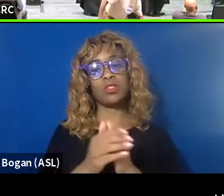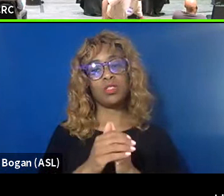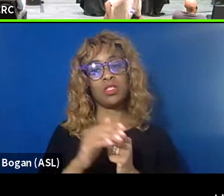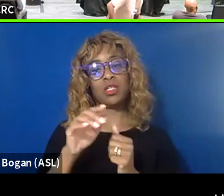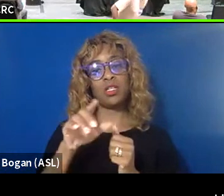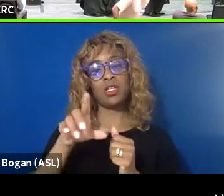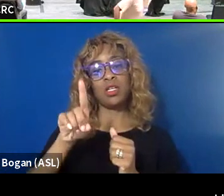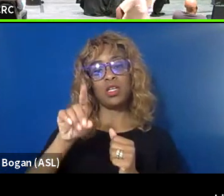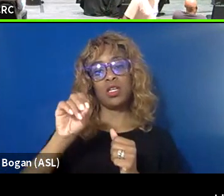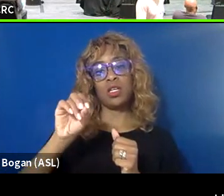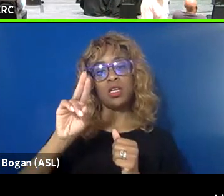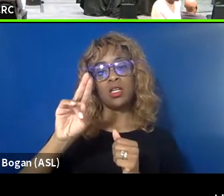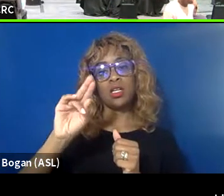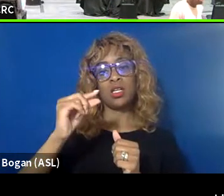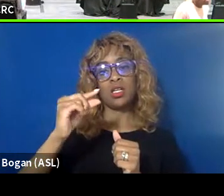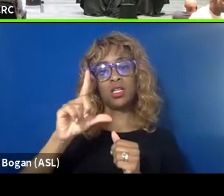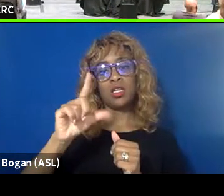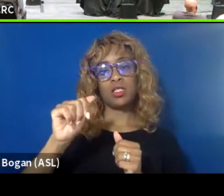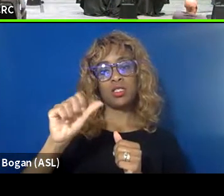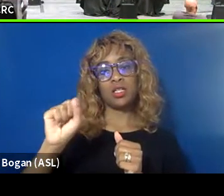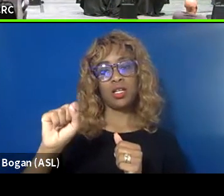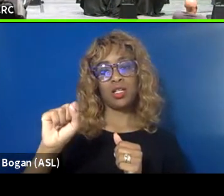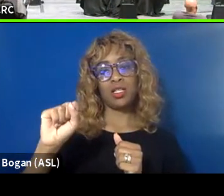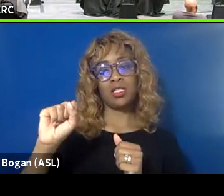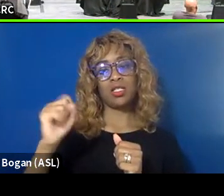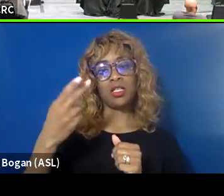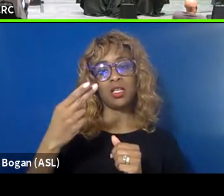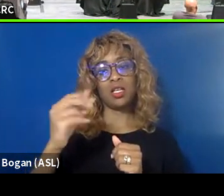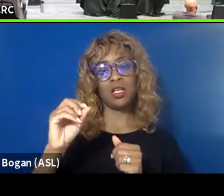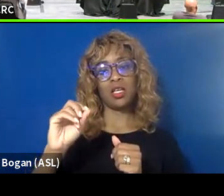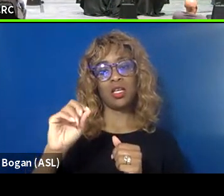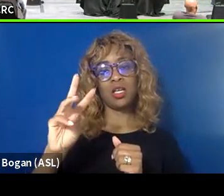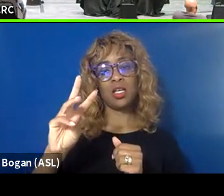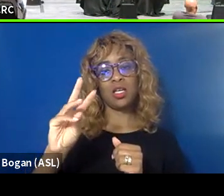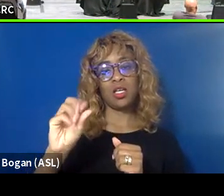Douglas Helserman. Please allow us a moment to unmute you.